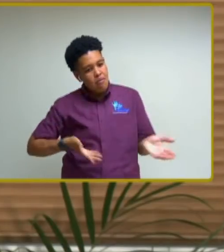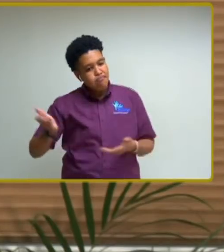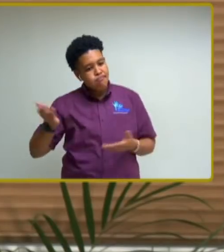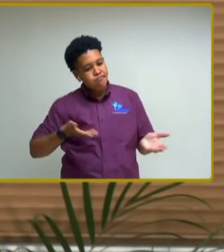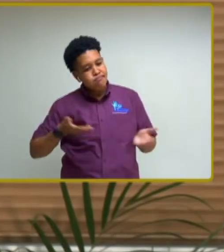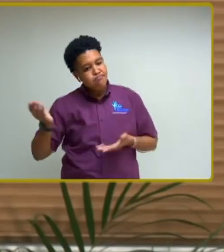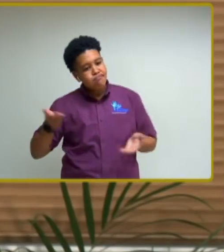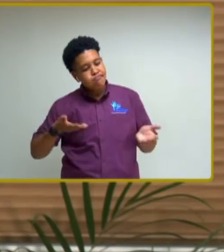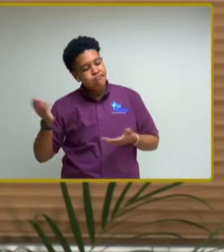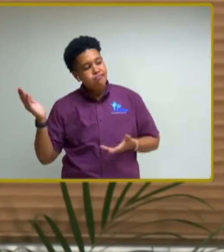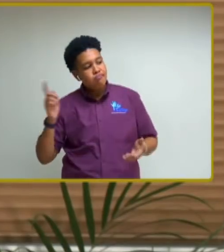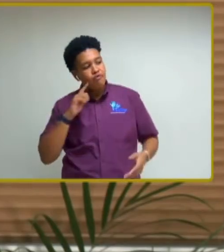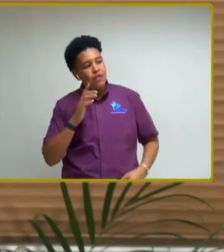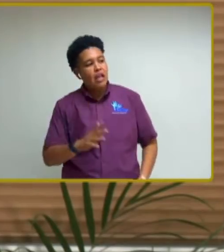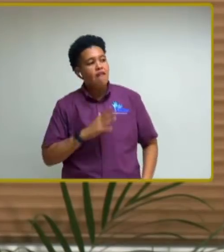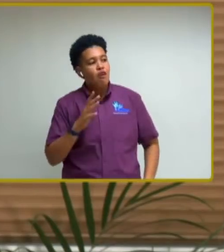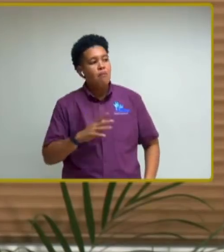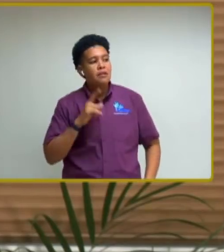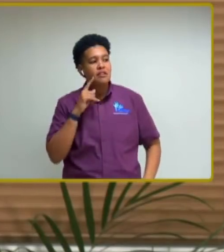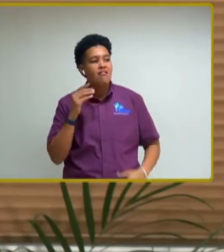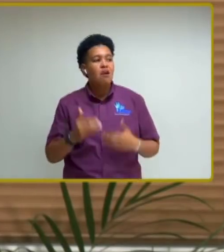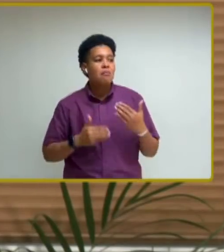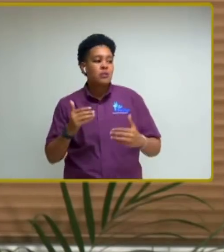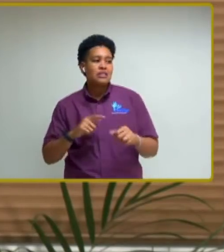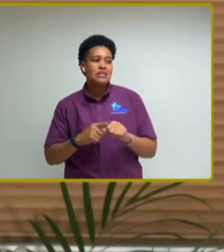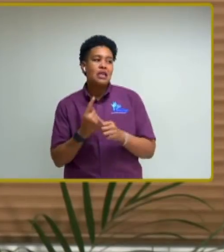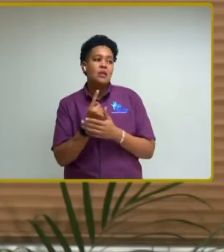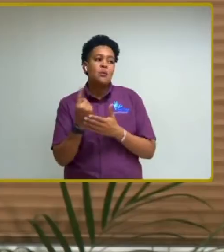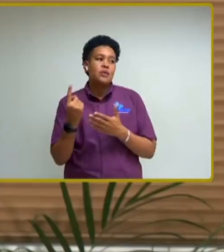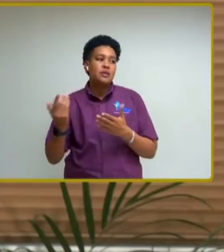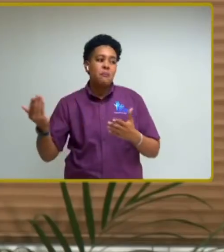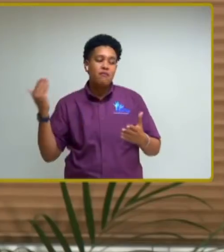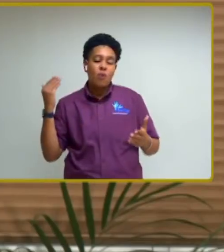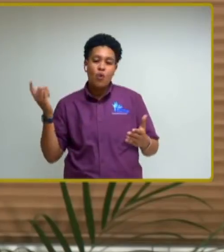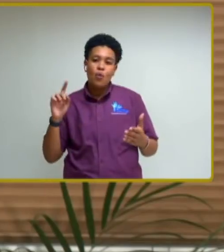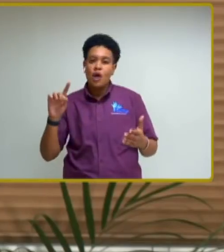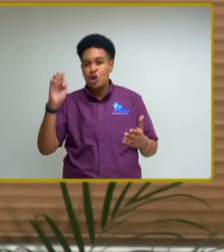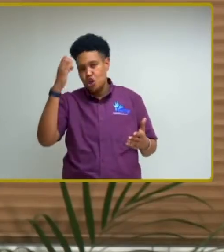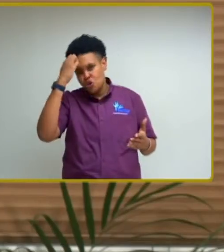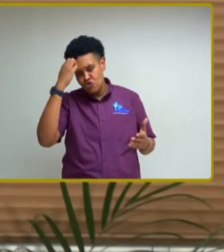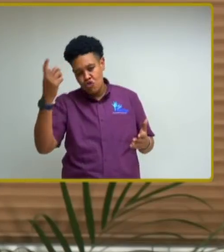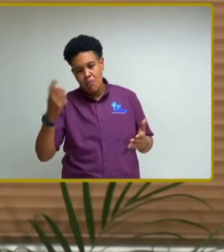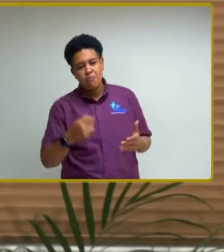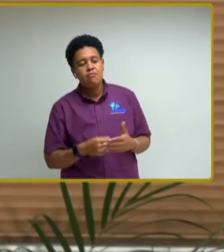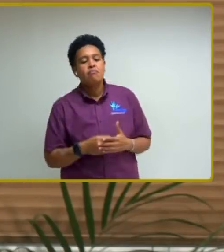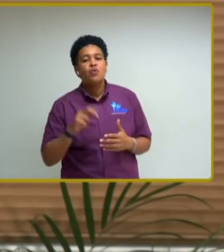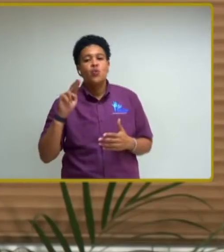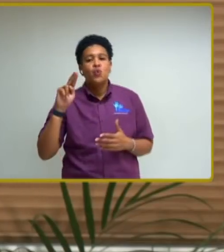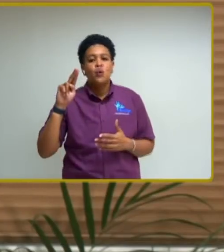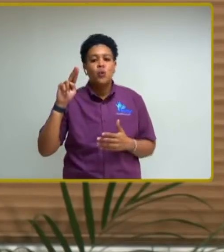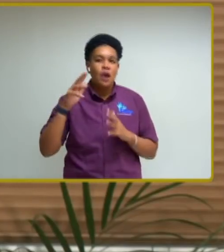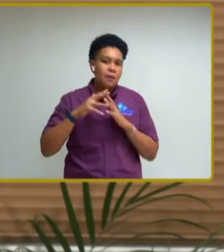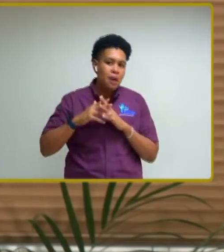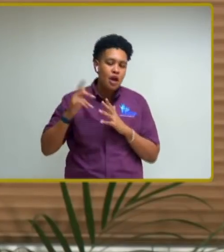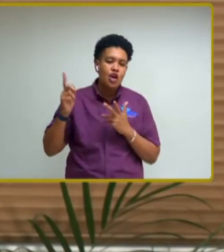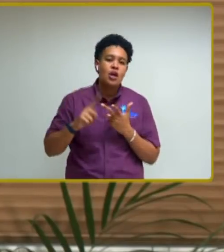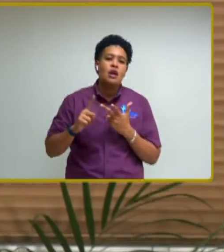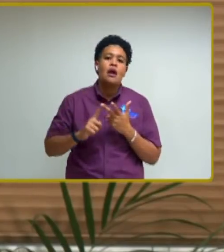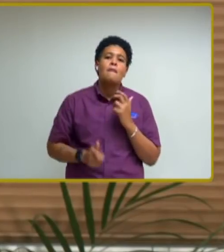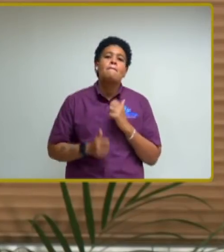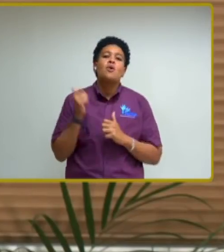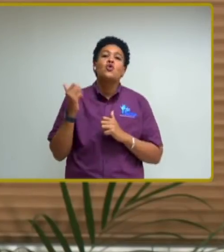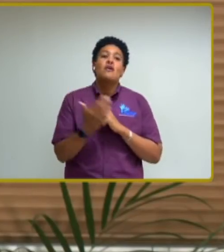a formalization of a process that had started weeks before, where Europe, the US, most